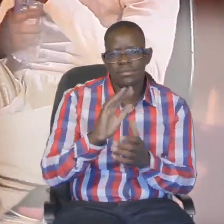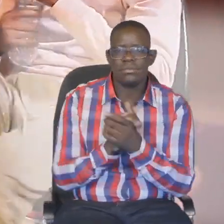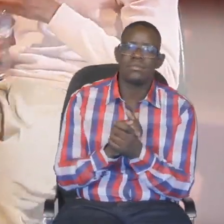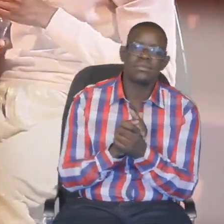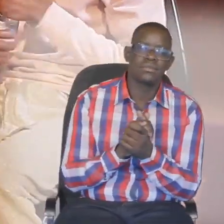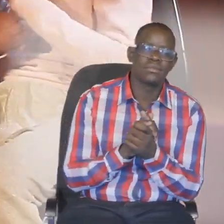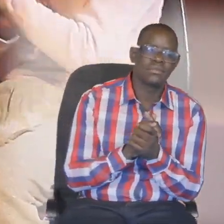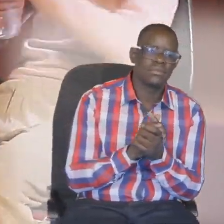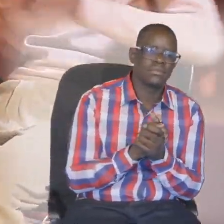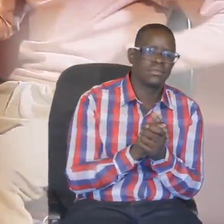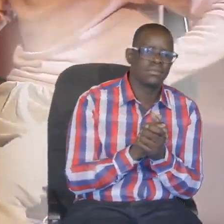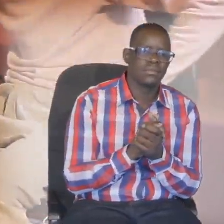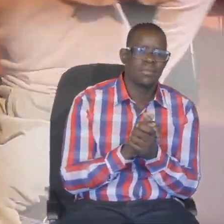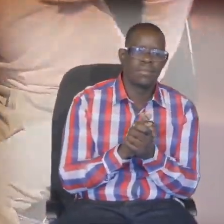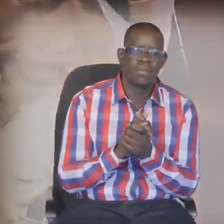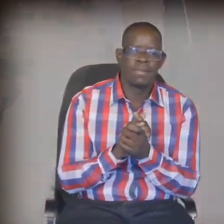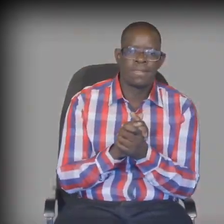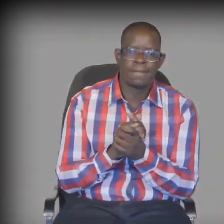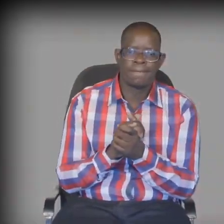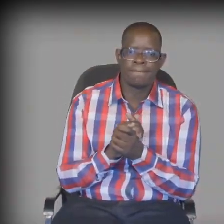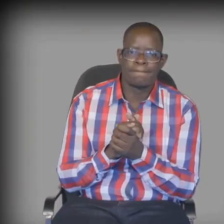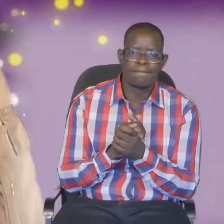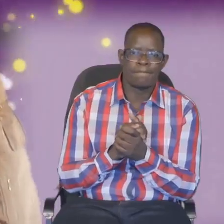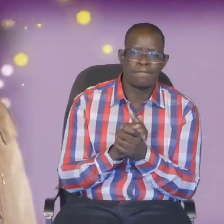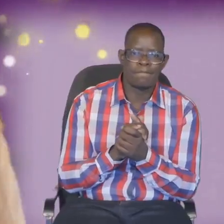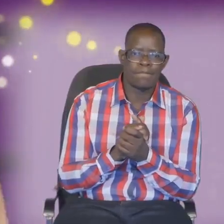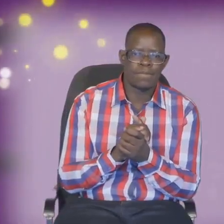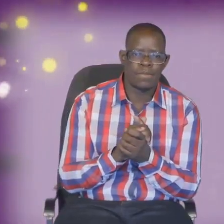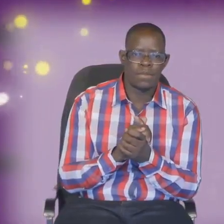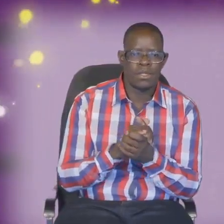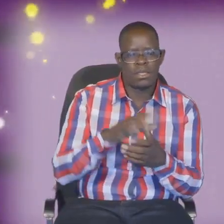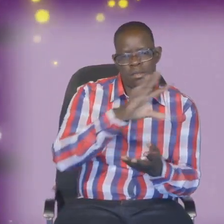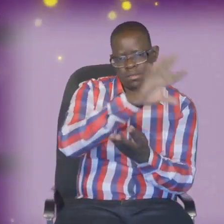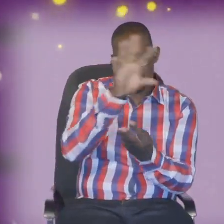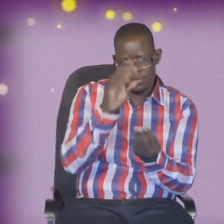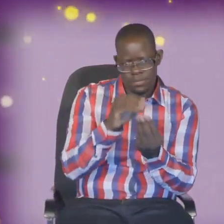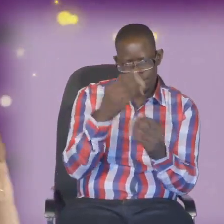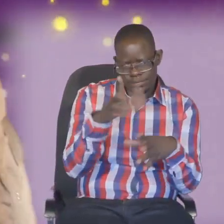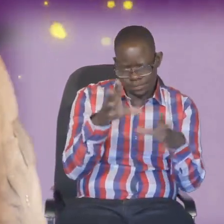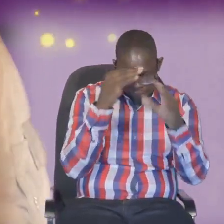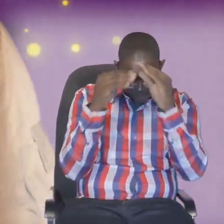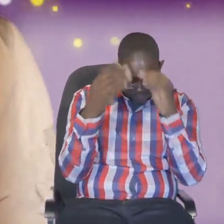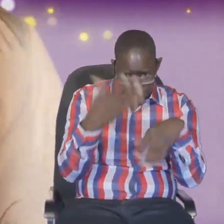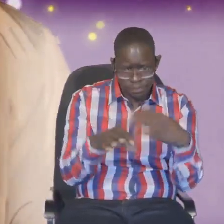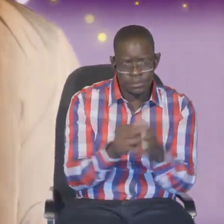Ansara. Let's go, guys. Let's summarize what we have learned